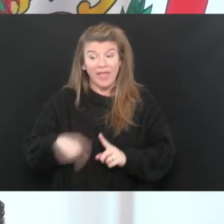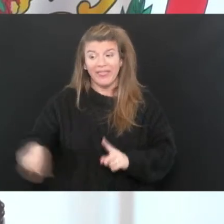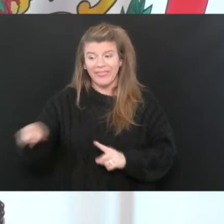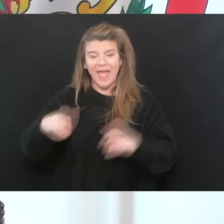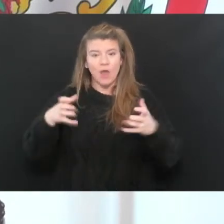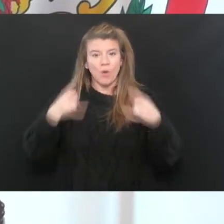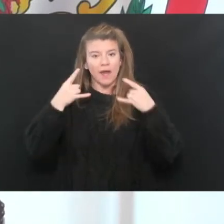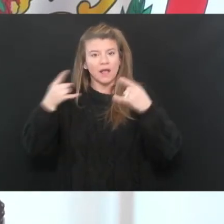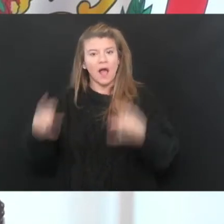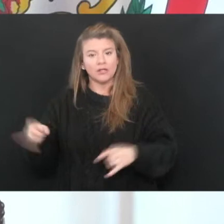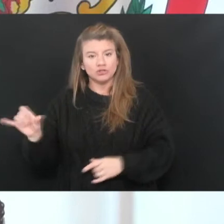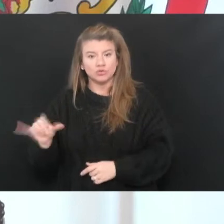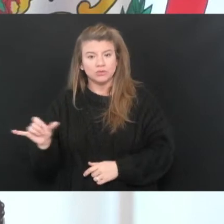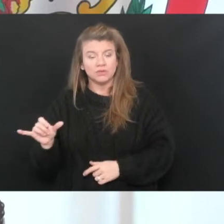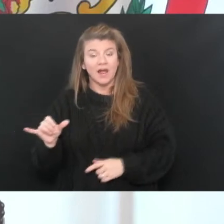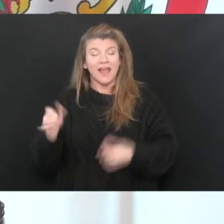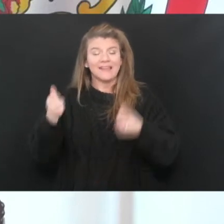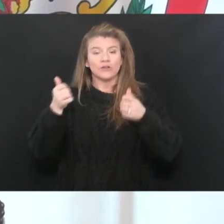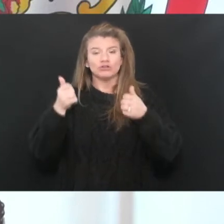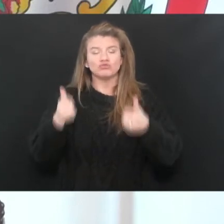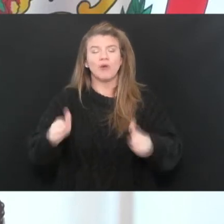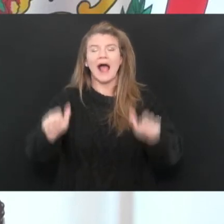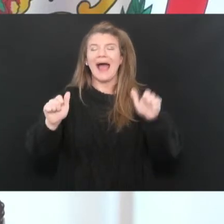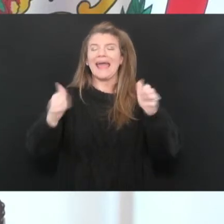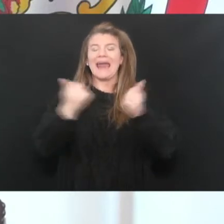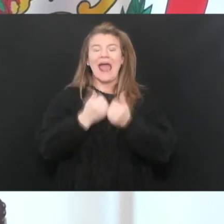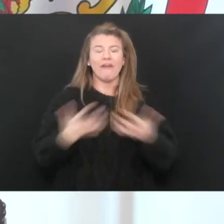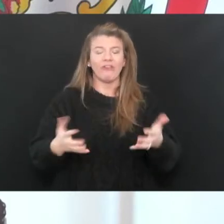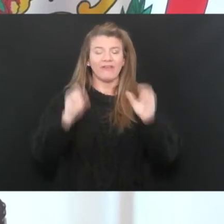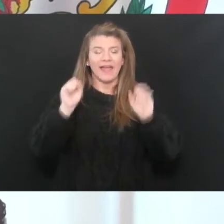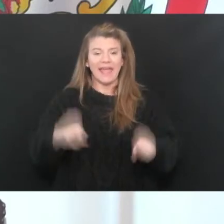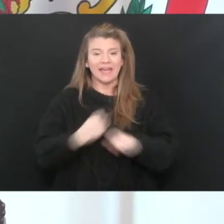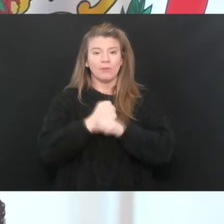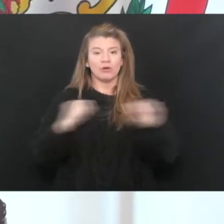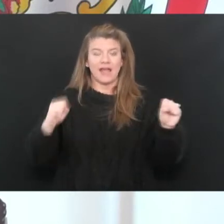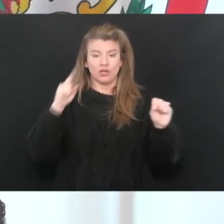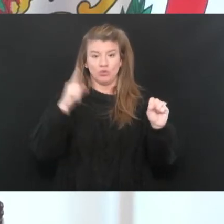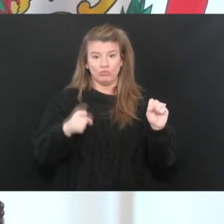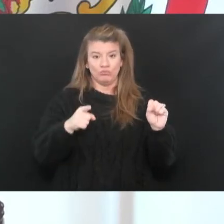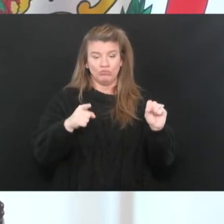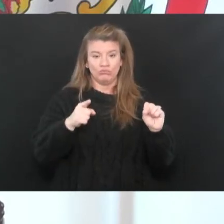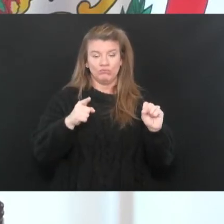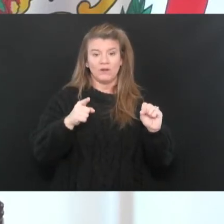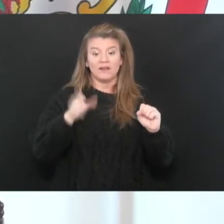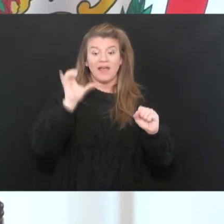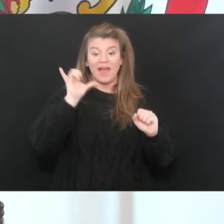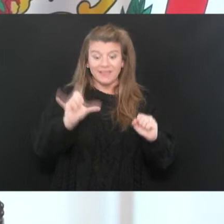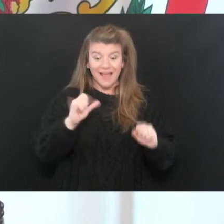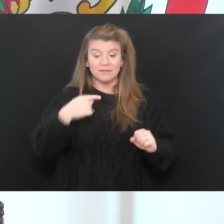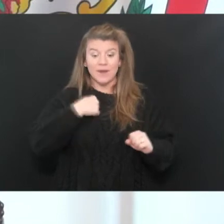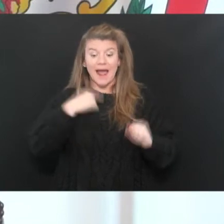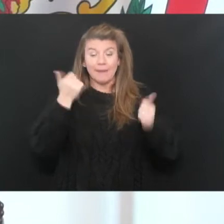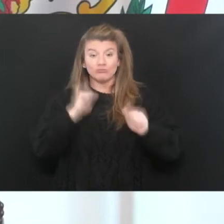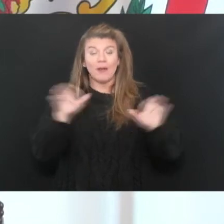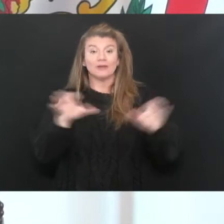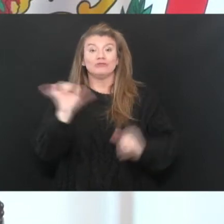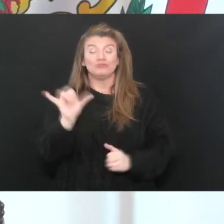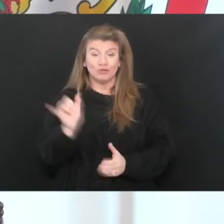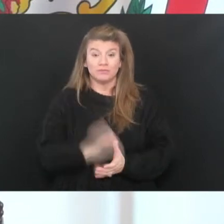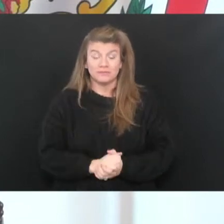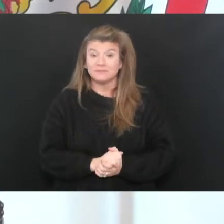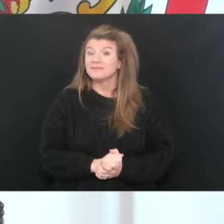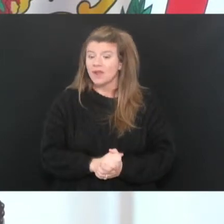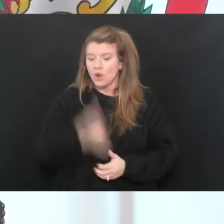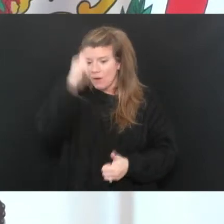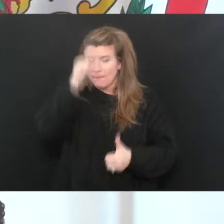much as you want rid of it. They're trying in every way to protect you. And absolutely, that's what I'm trying to do too. Remember